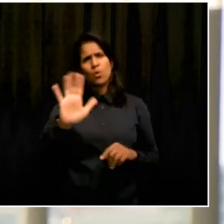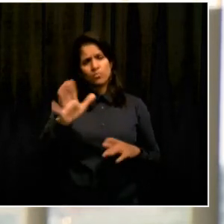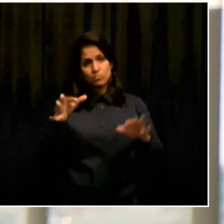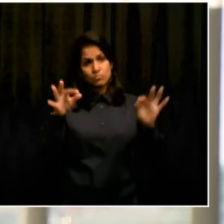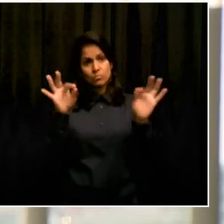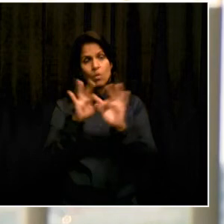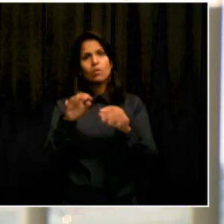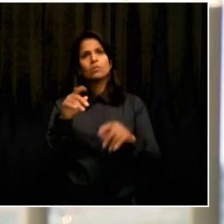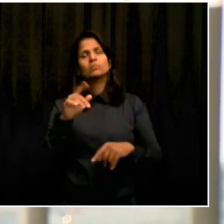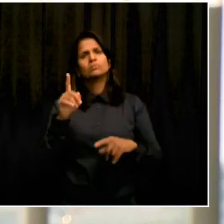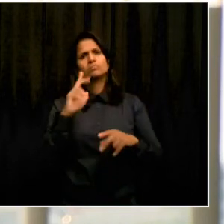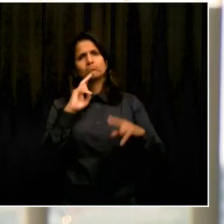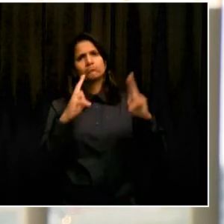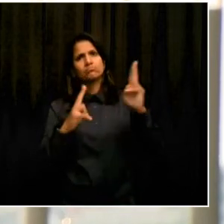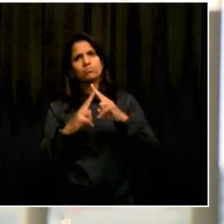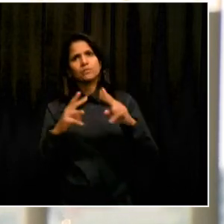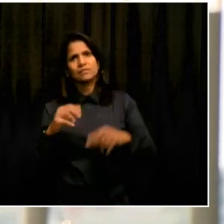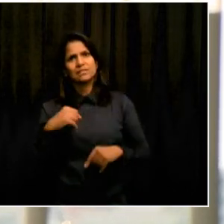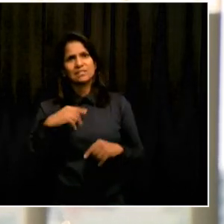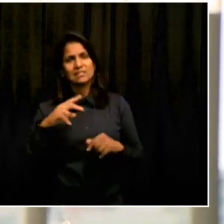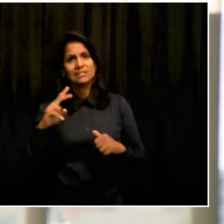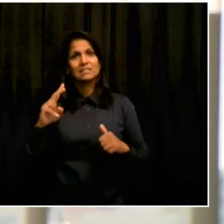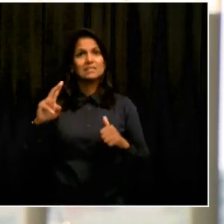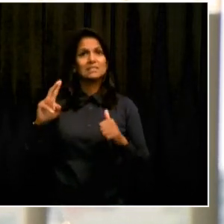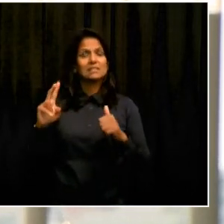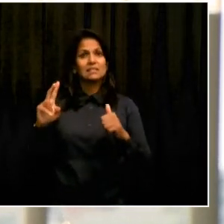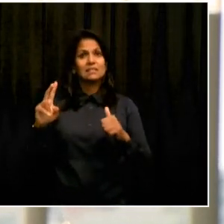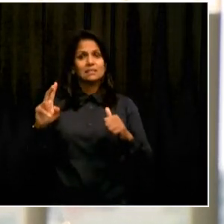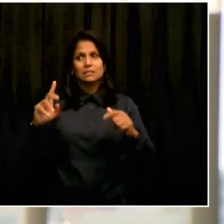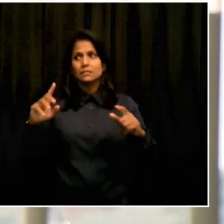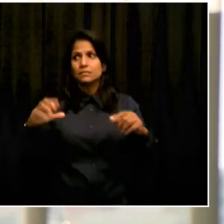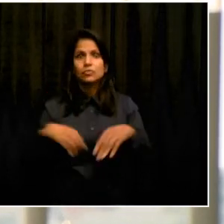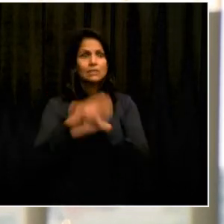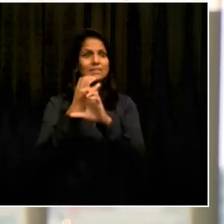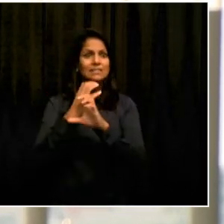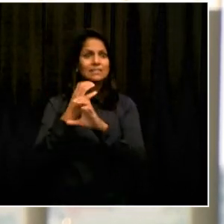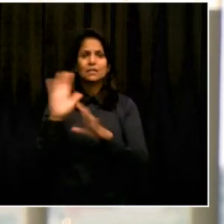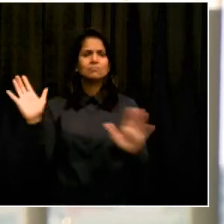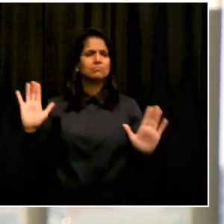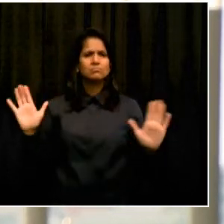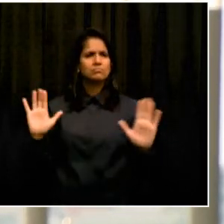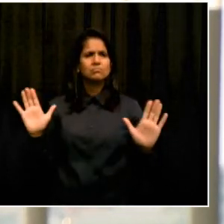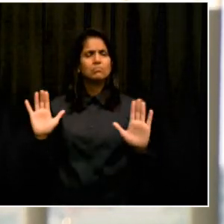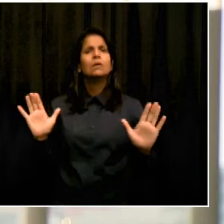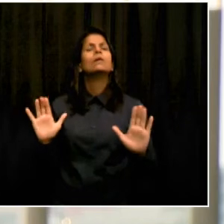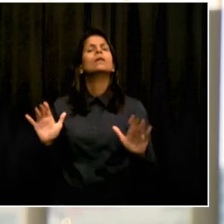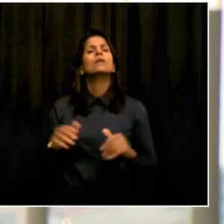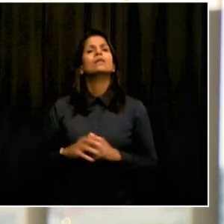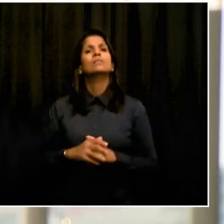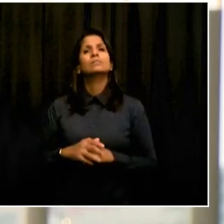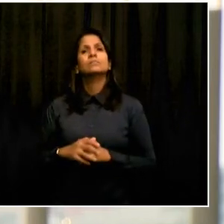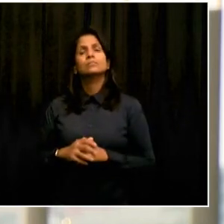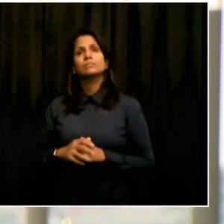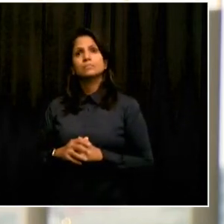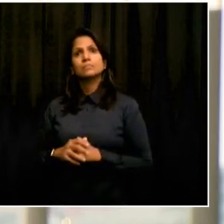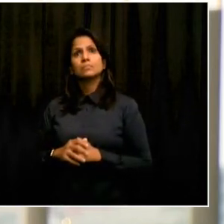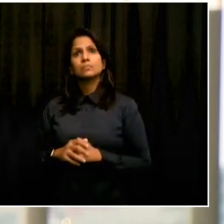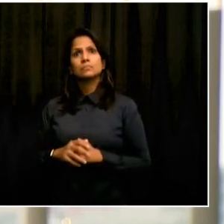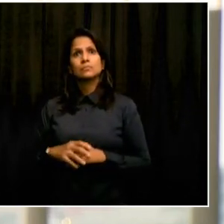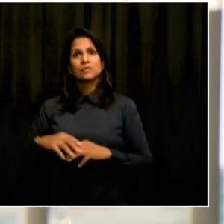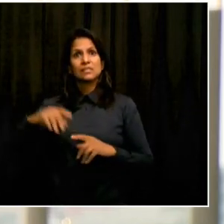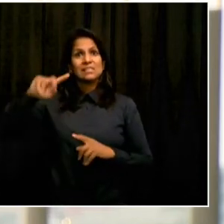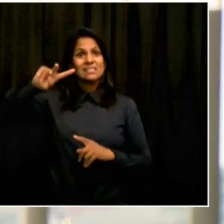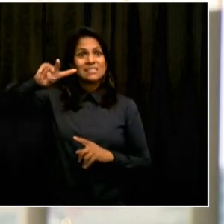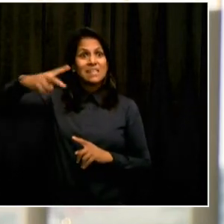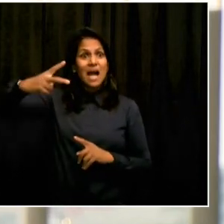tight and disciplined and fast to respond to problems. As I bring up Dr. Katz, I'll say, I think that for the right now crisis, it